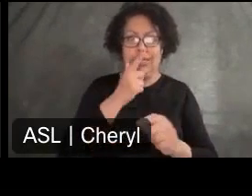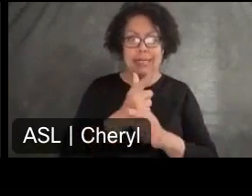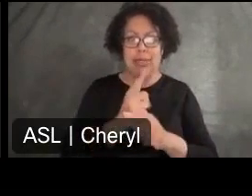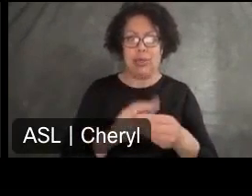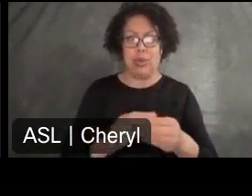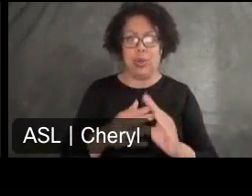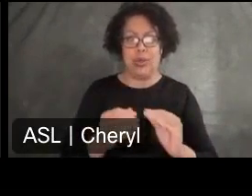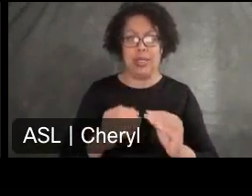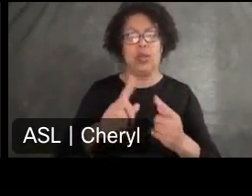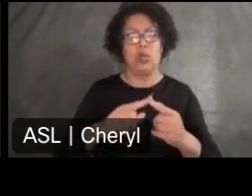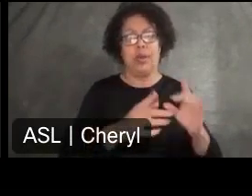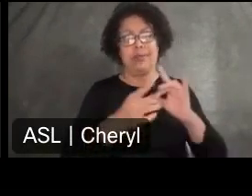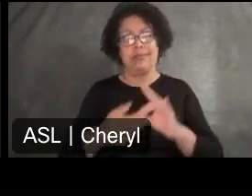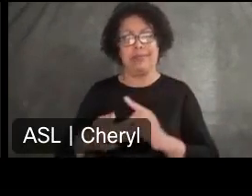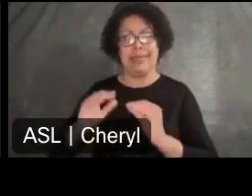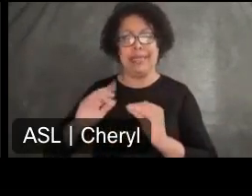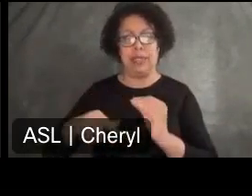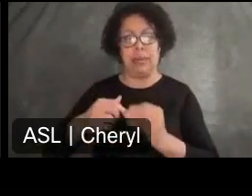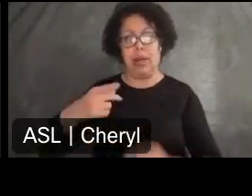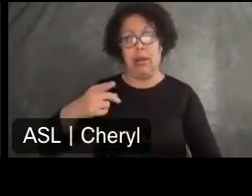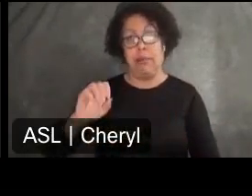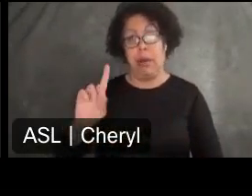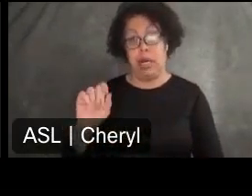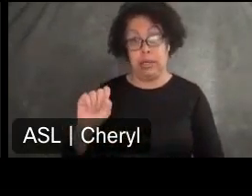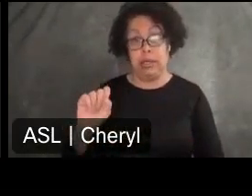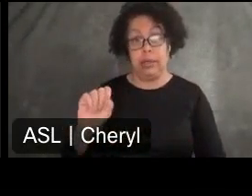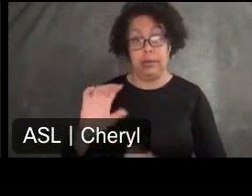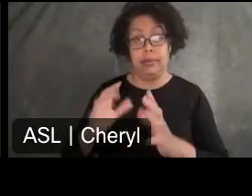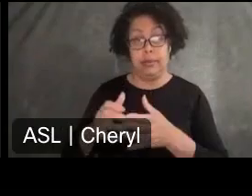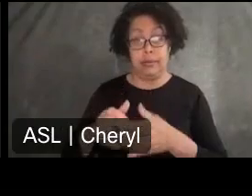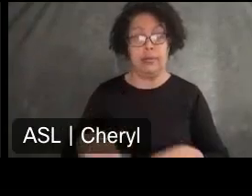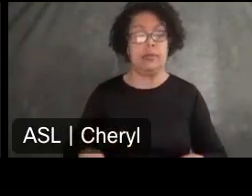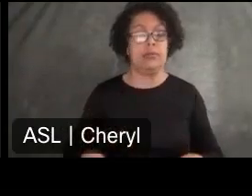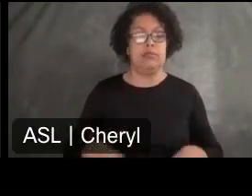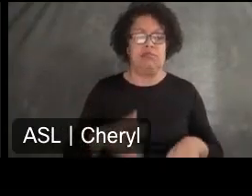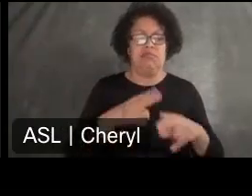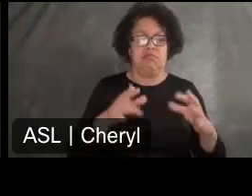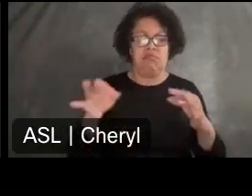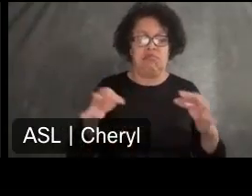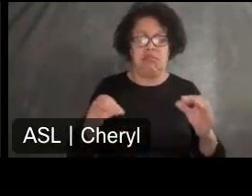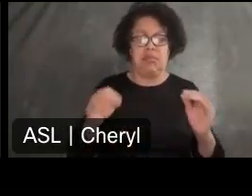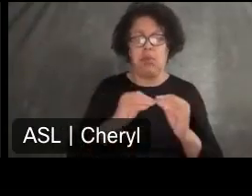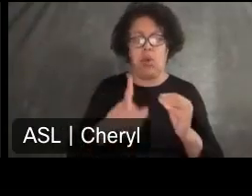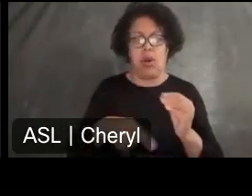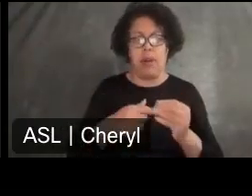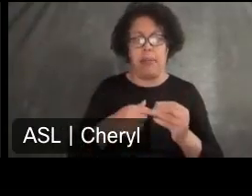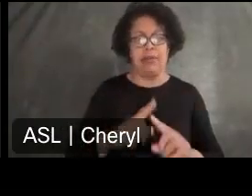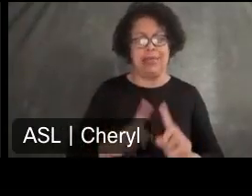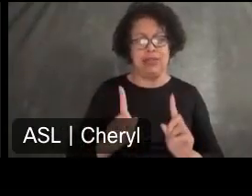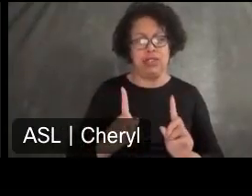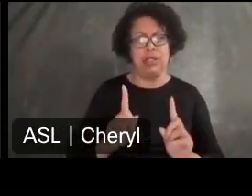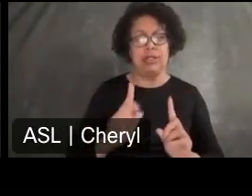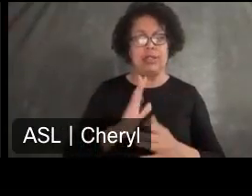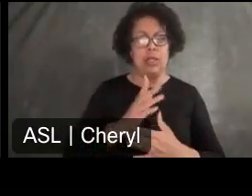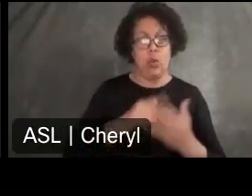mapping. I want to give us brief definitions of the difference of what a pod